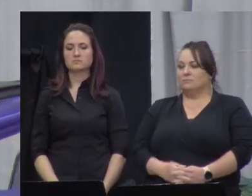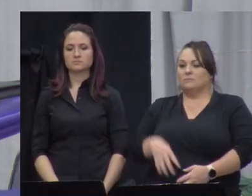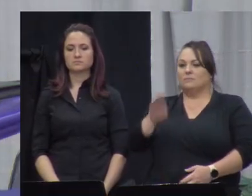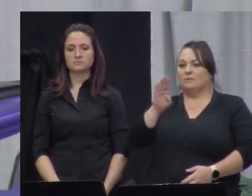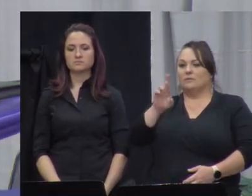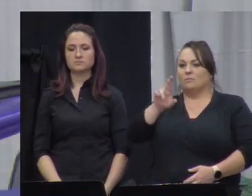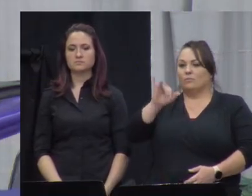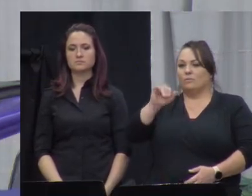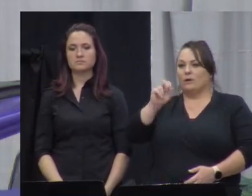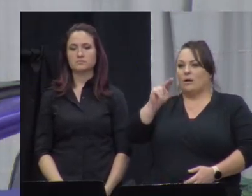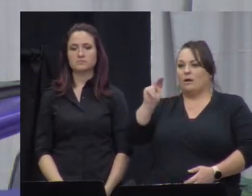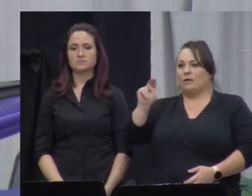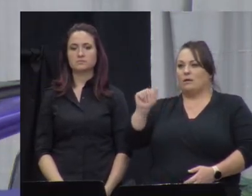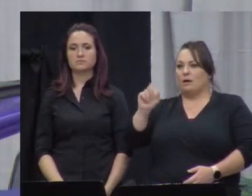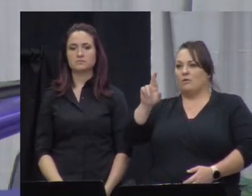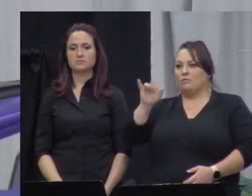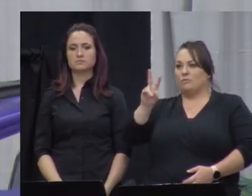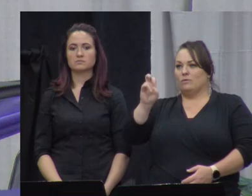Brianna Rivera.